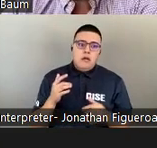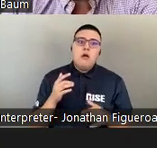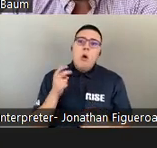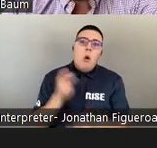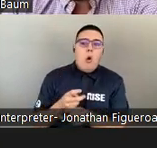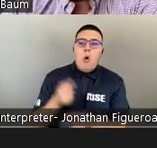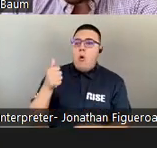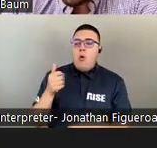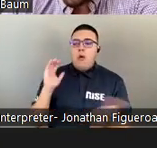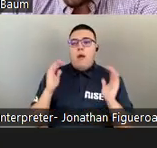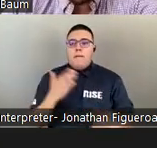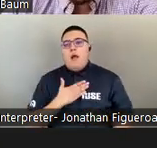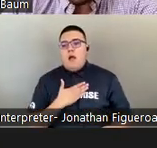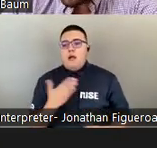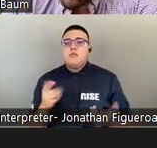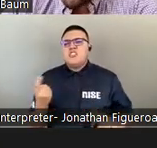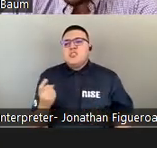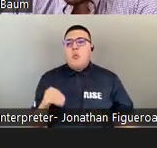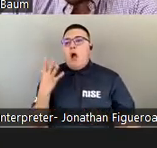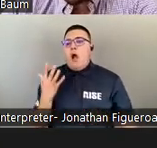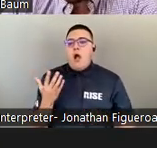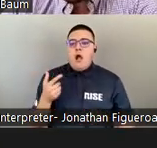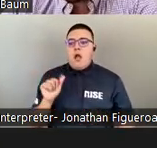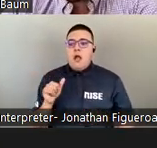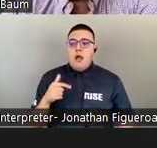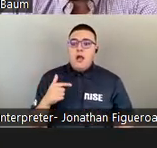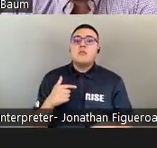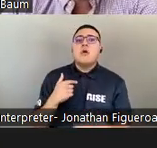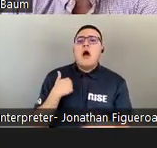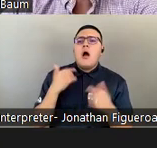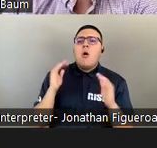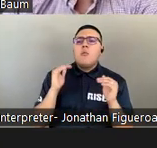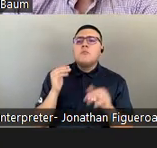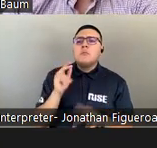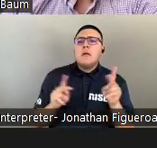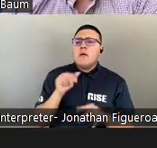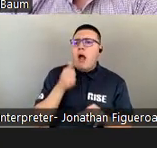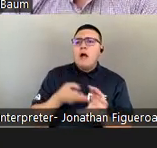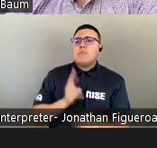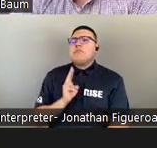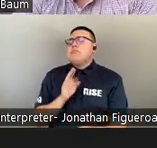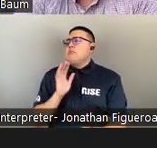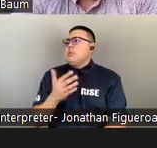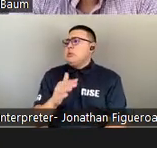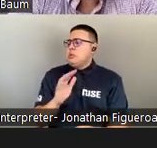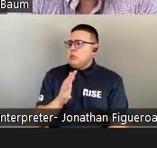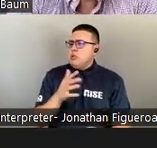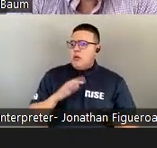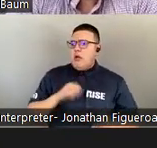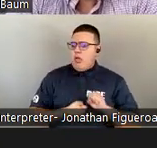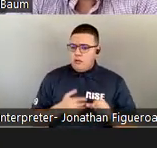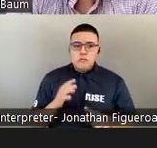hopefully people are still here and didn't leave, because I know that was difficult to talk about. Family